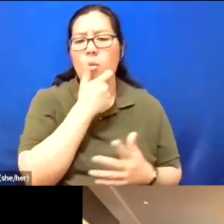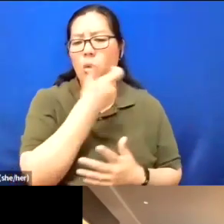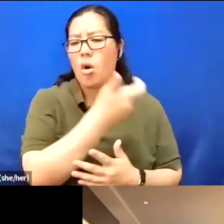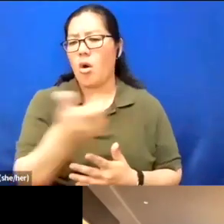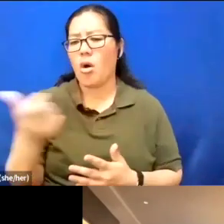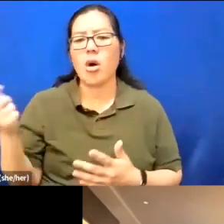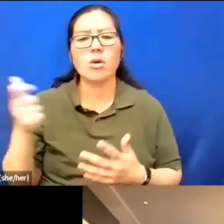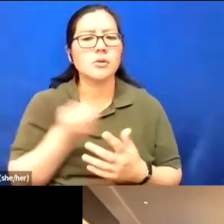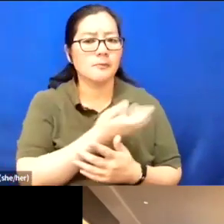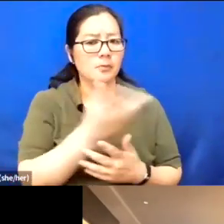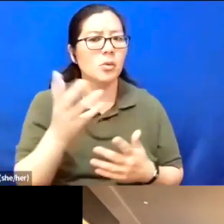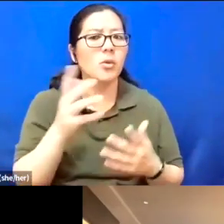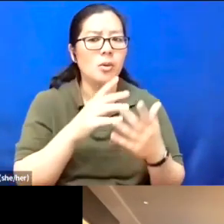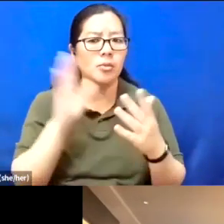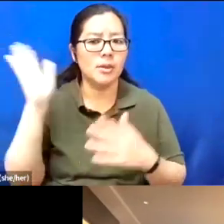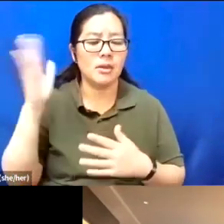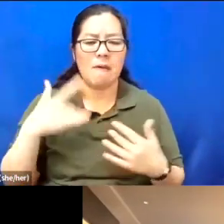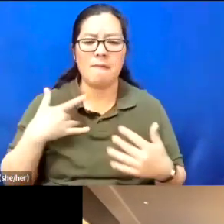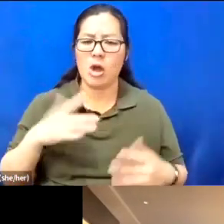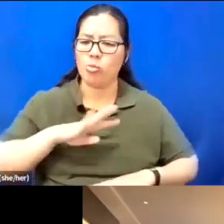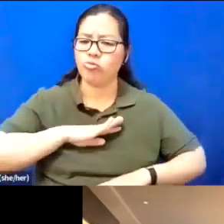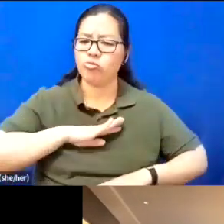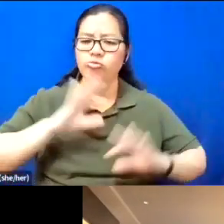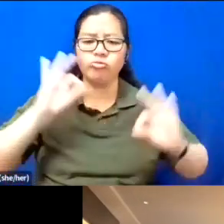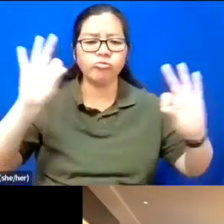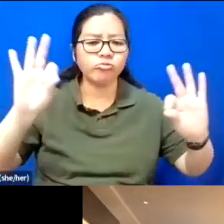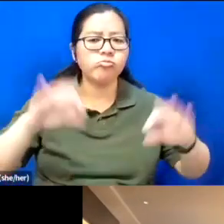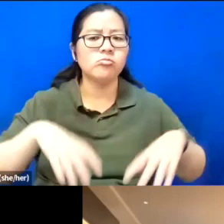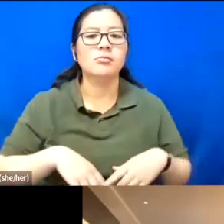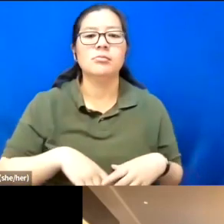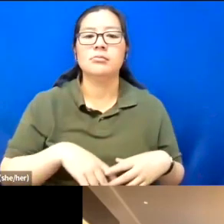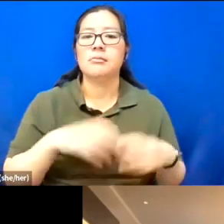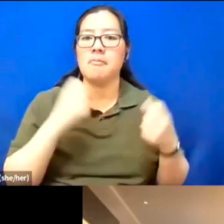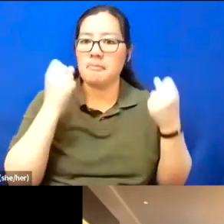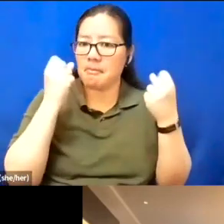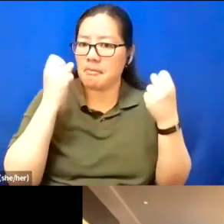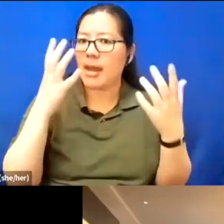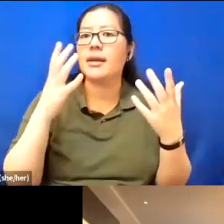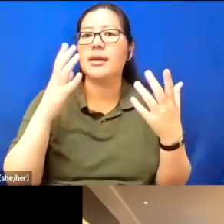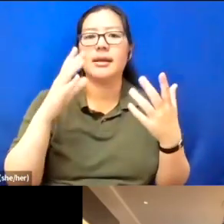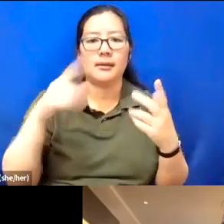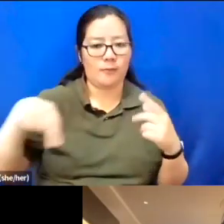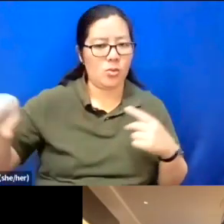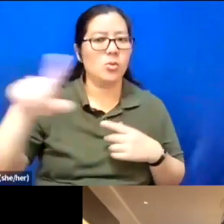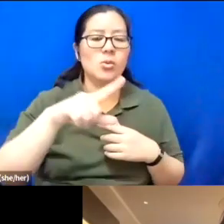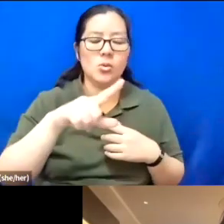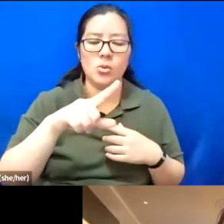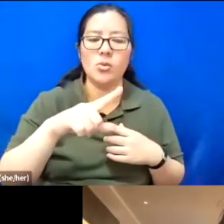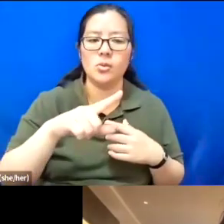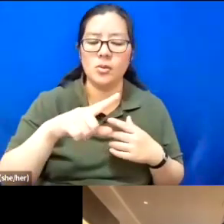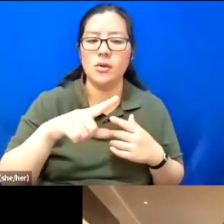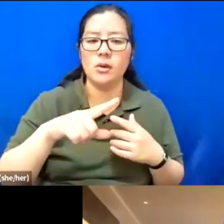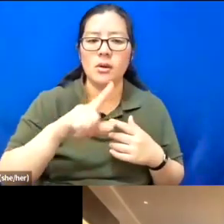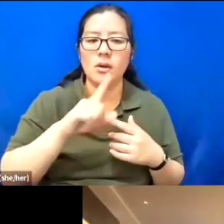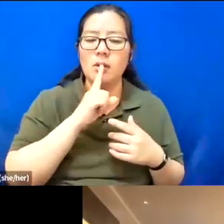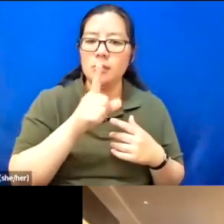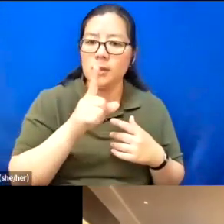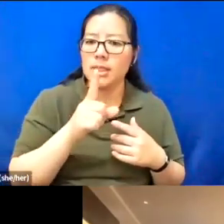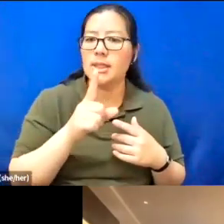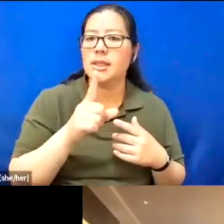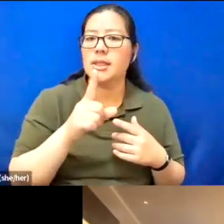I felt really, really good about. And they really, a lot of the students, a lot of you guys really took in the feedback, I